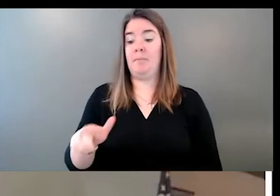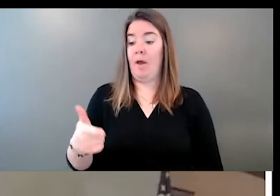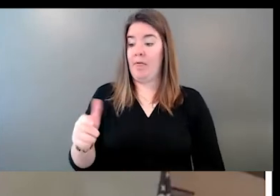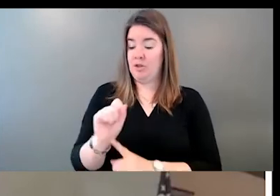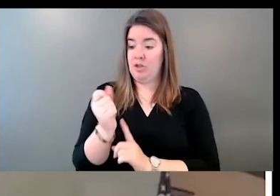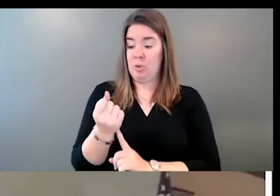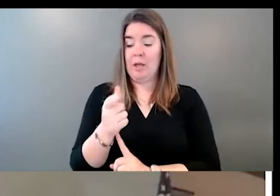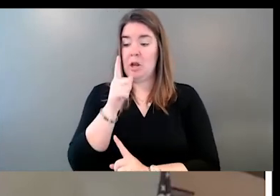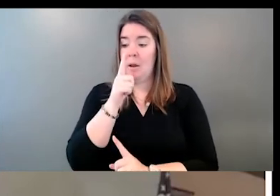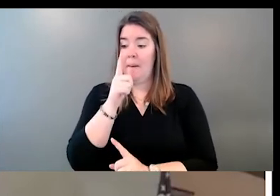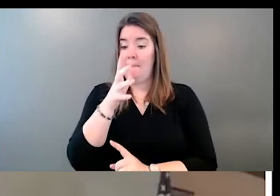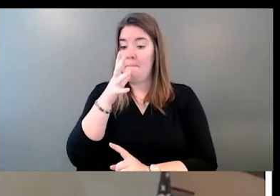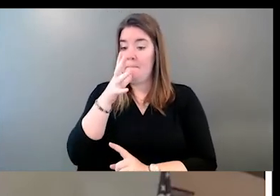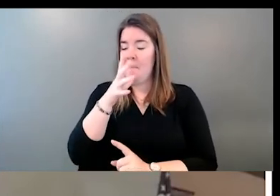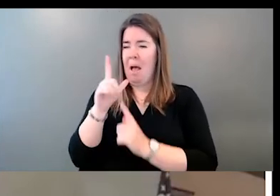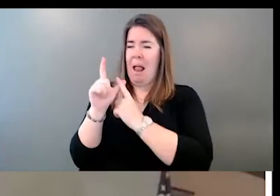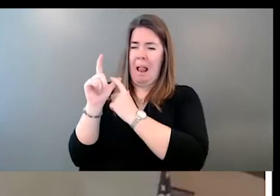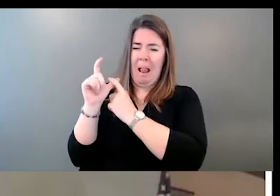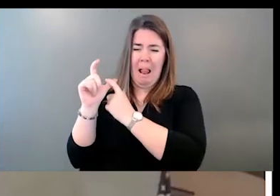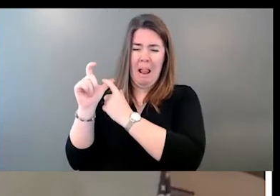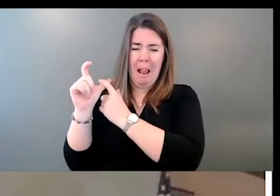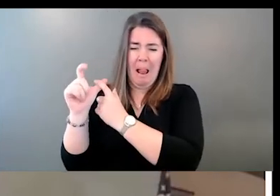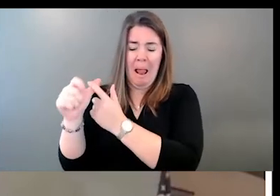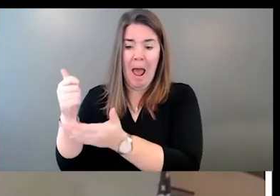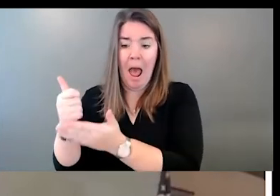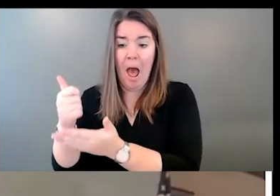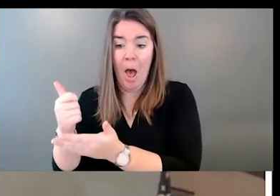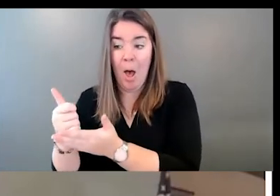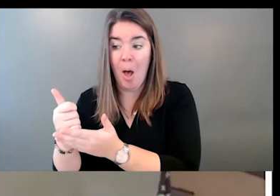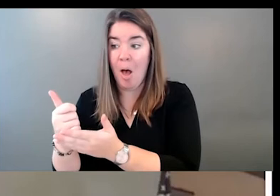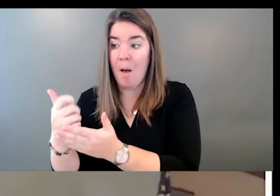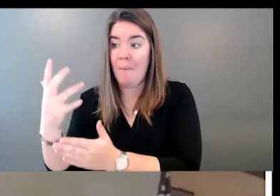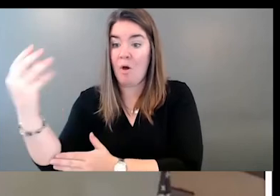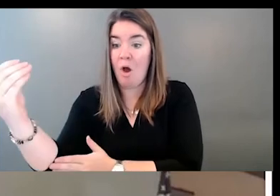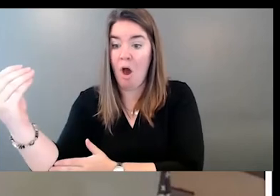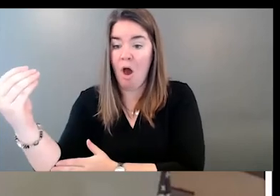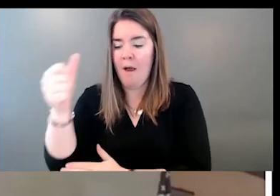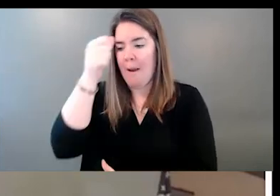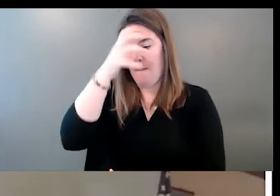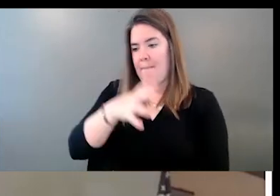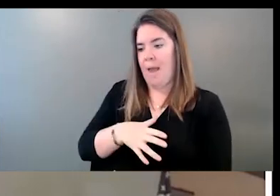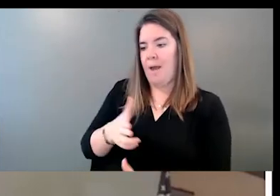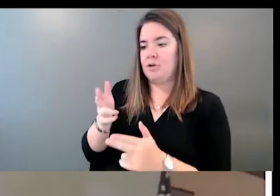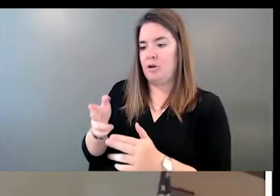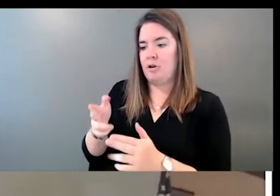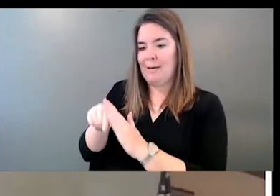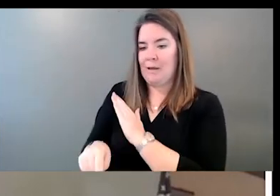down the hall to get help. And while she was gone, the man shot and killed their 2 children.